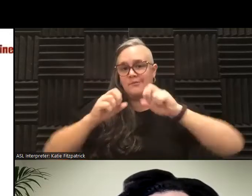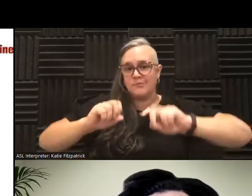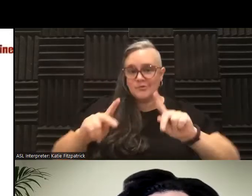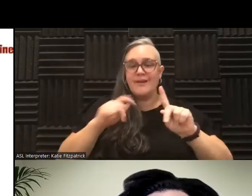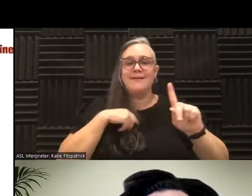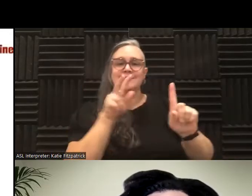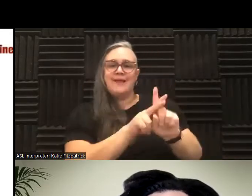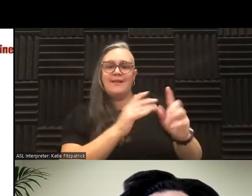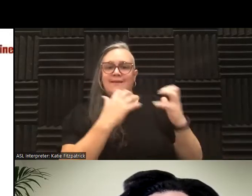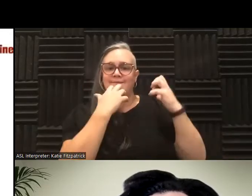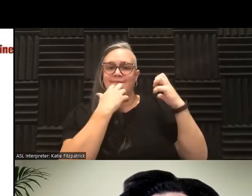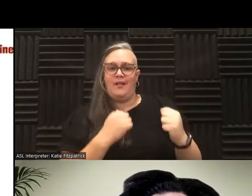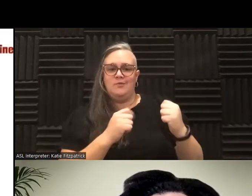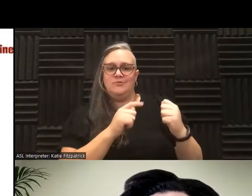social